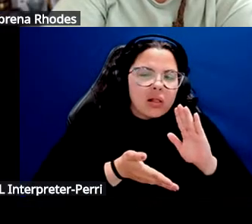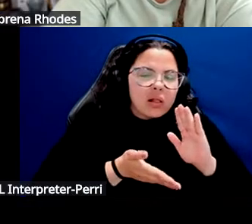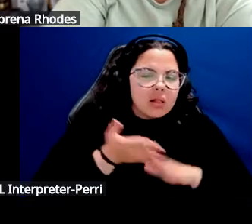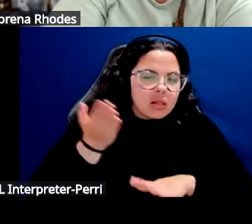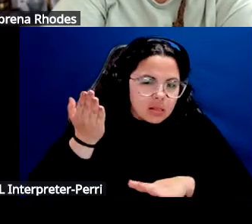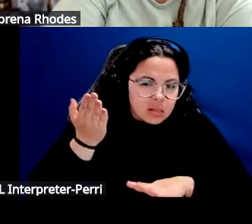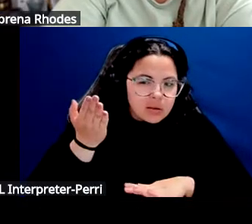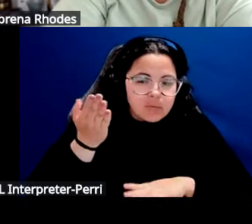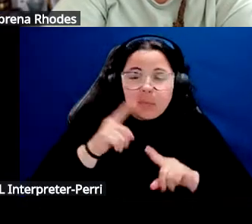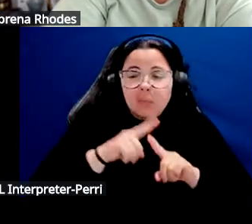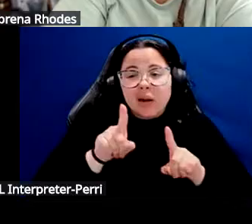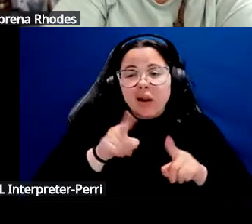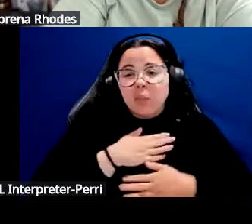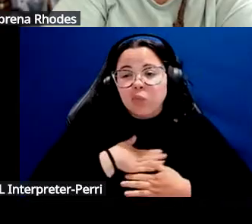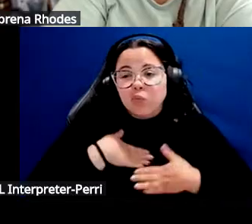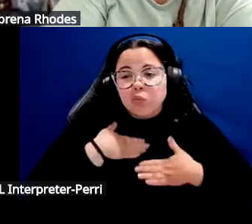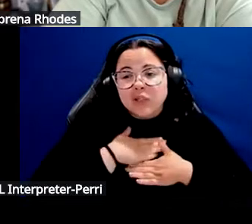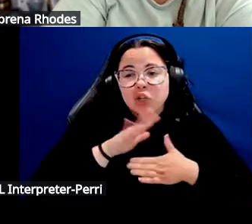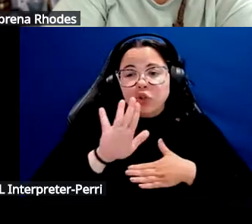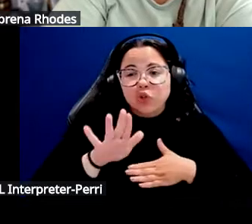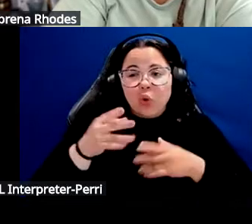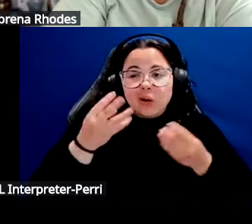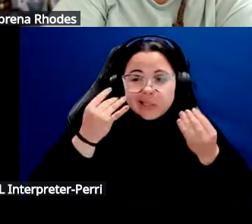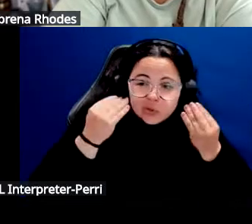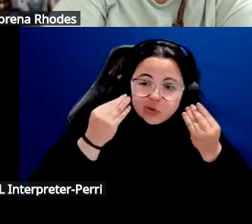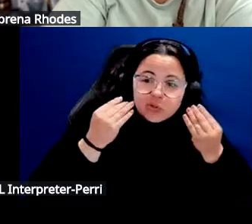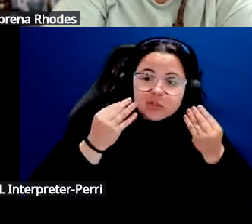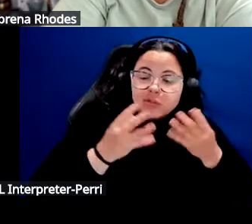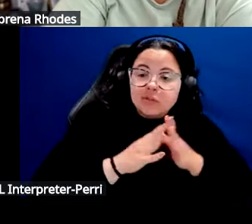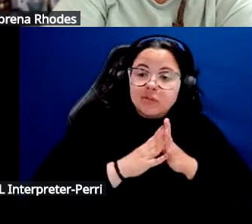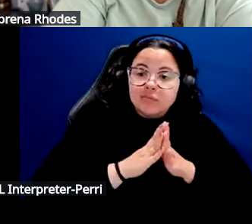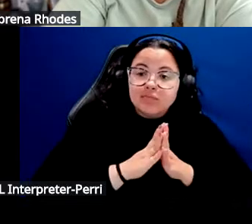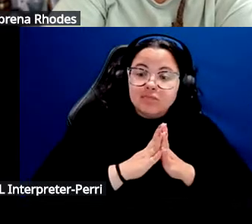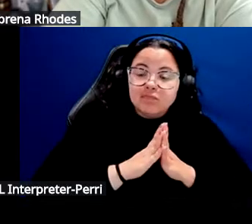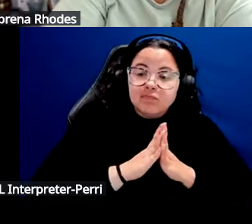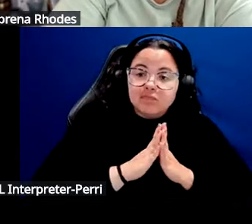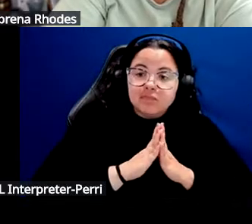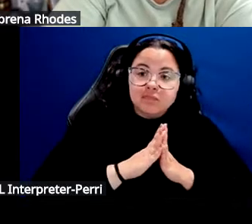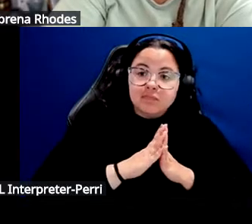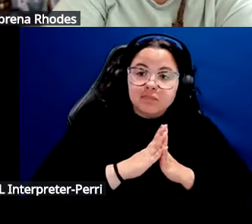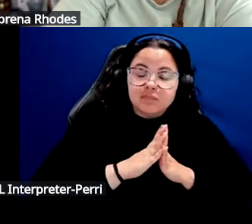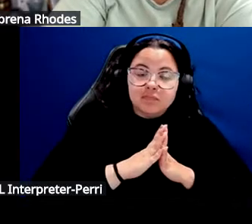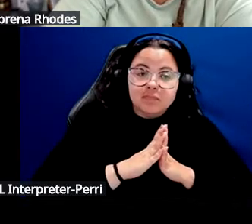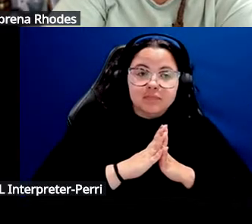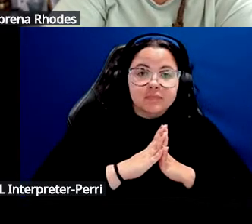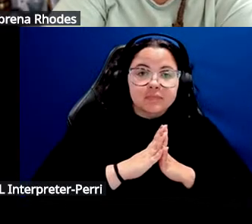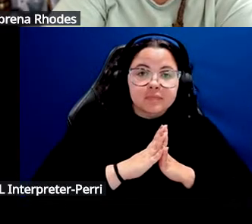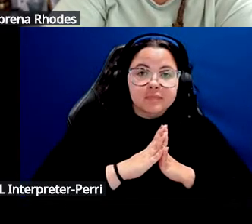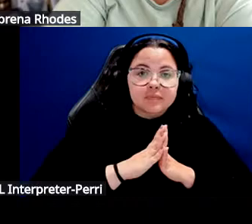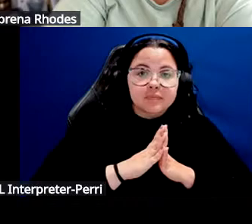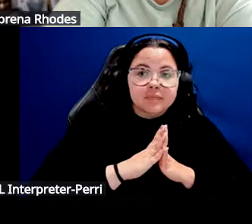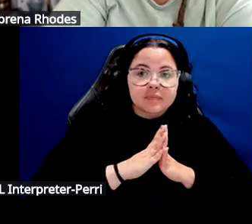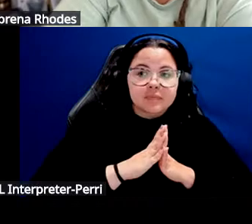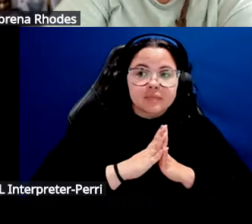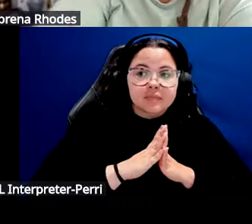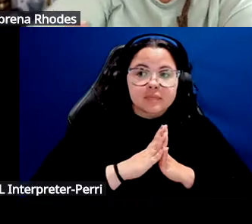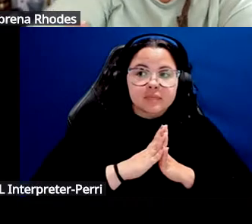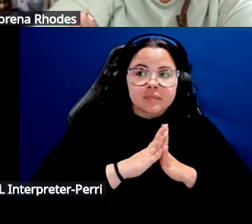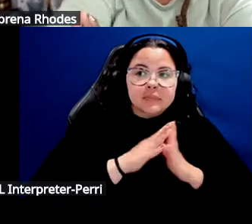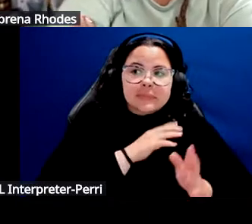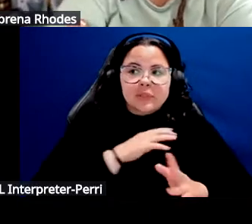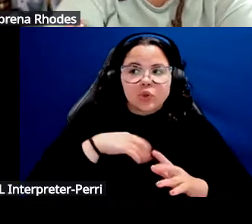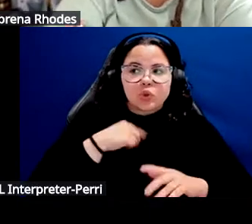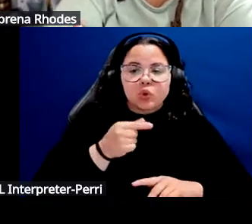away, but I appreciate your consideration and the fact that Commissioner Salcedo Guzman